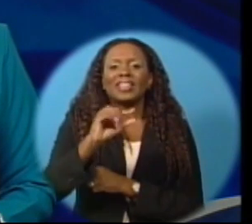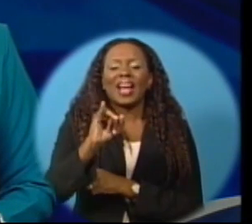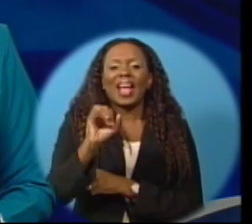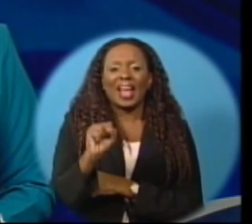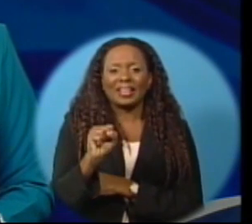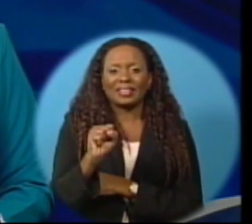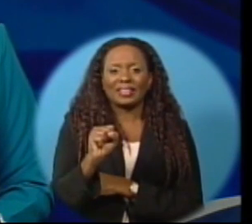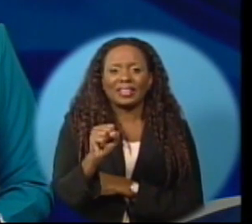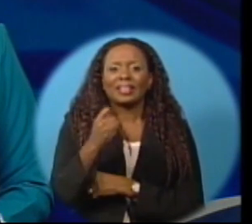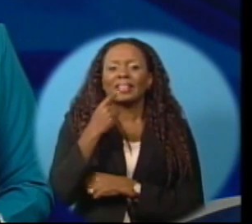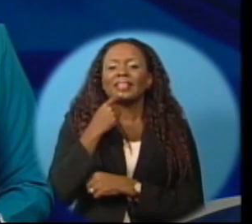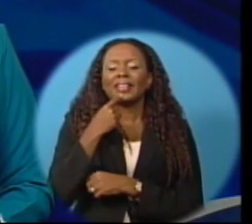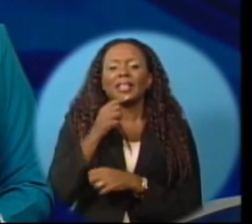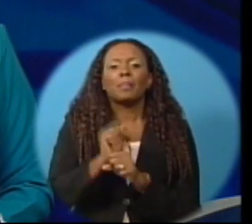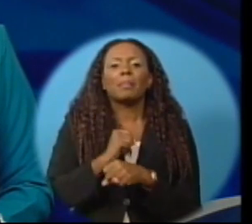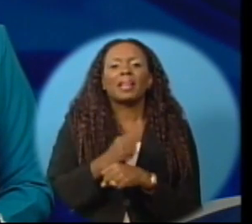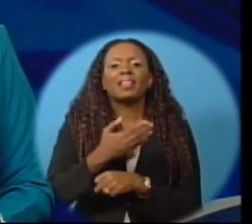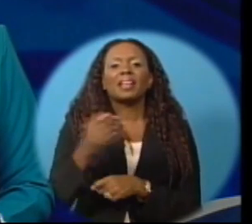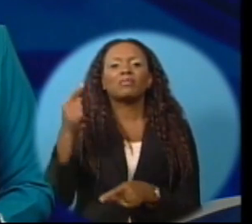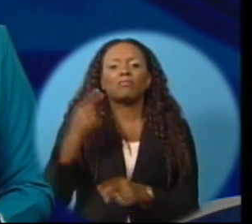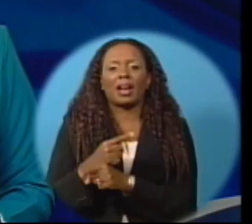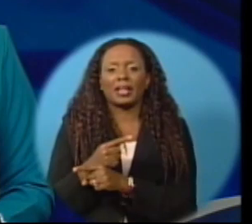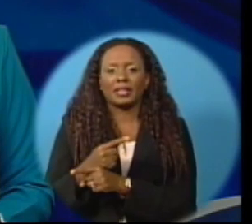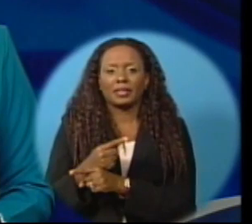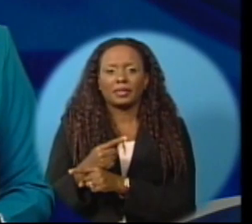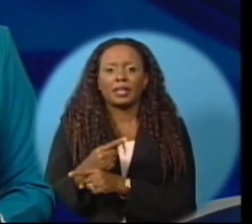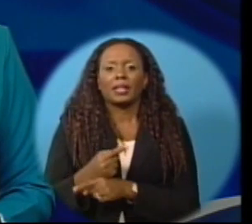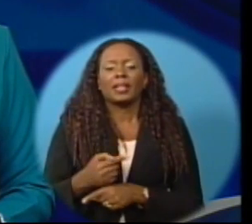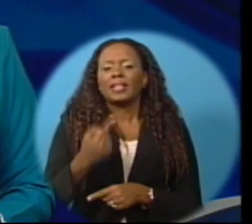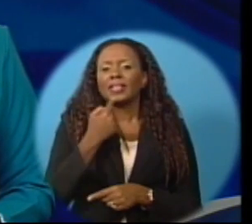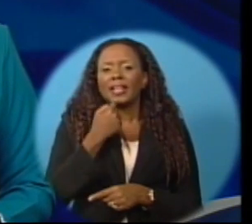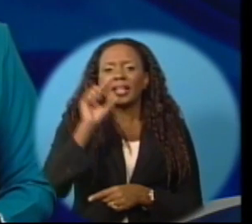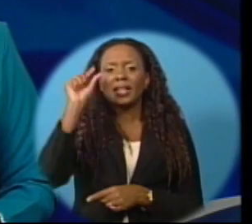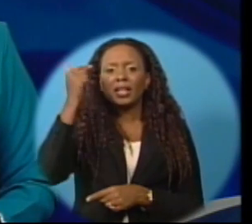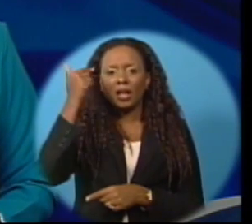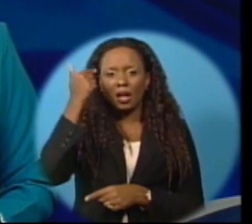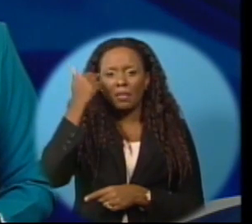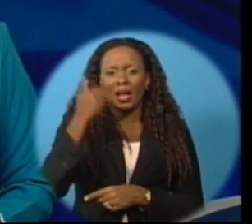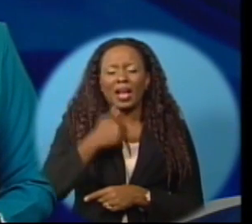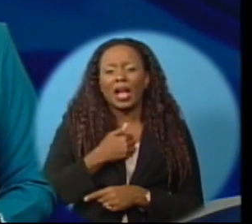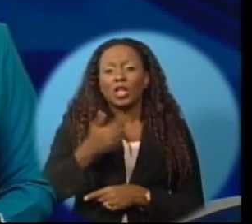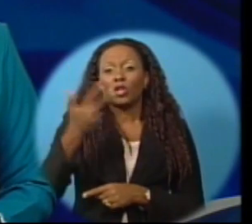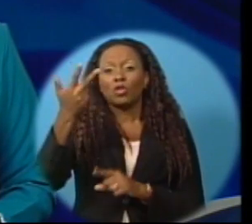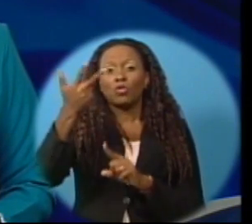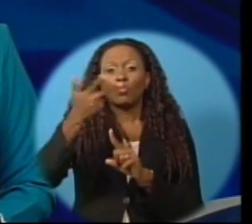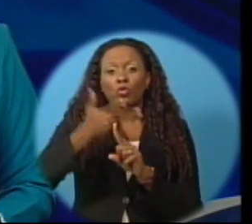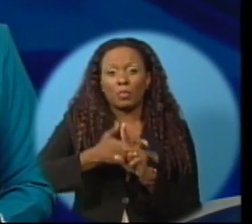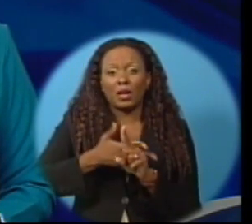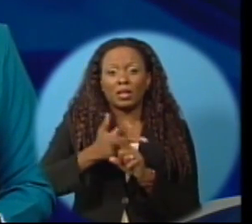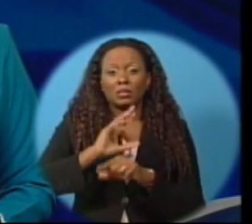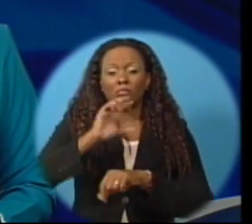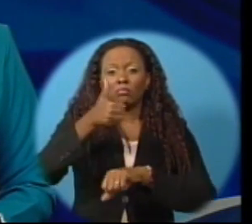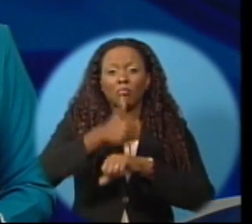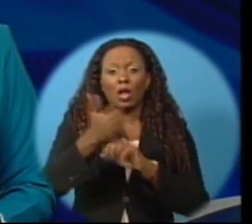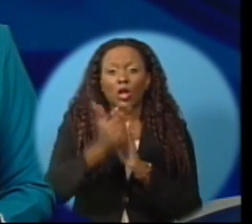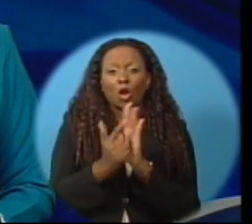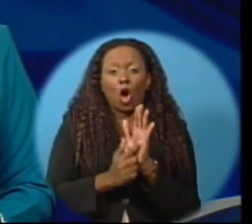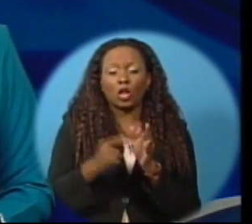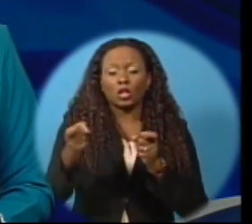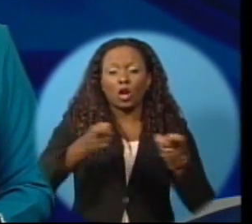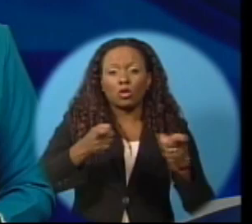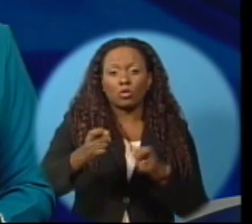is being corrected under the direction of the Commissioner of Inland Revenue. He stressed that government has 3 months to